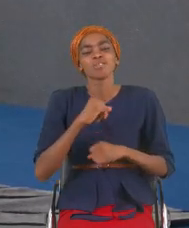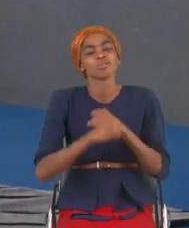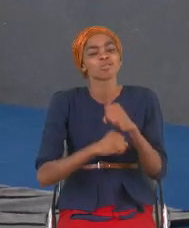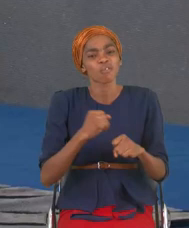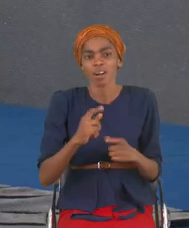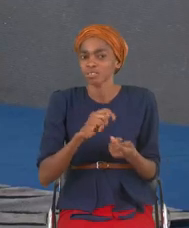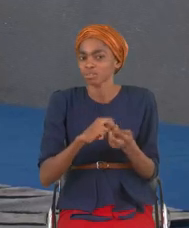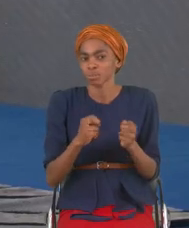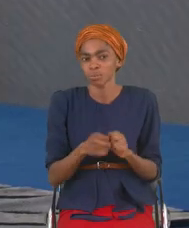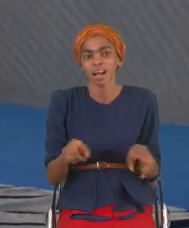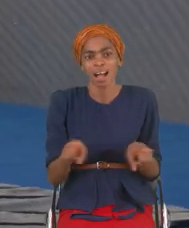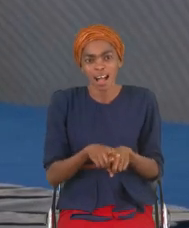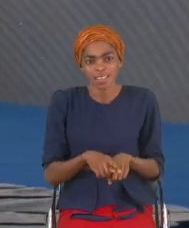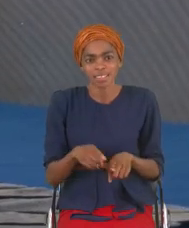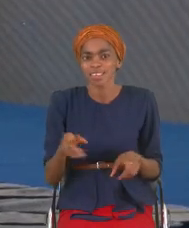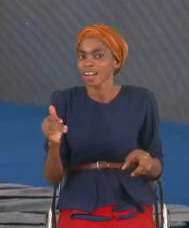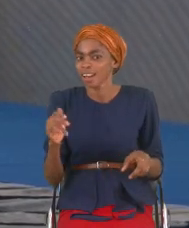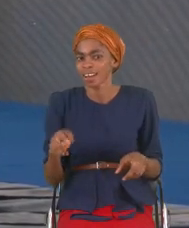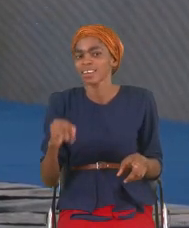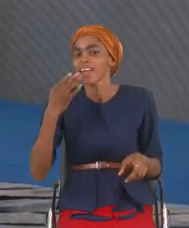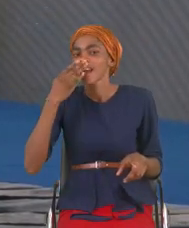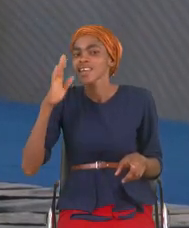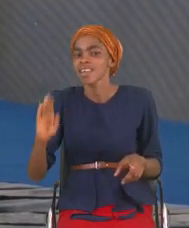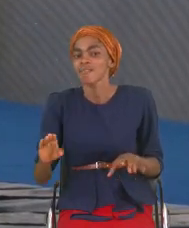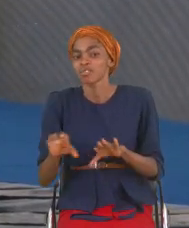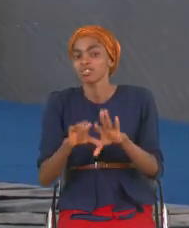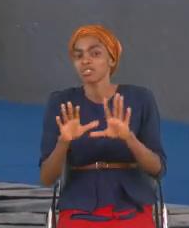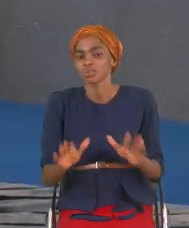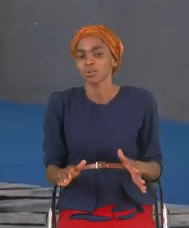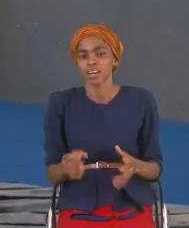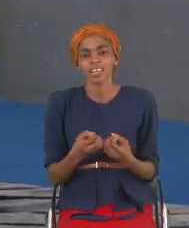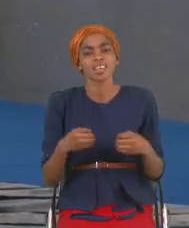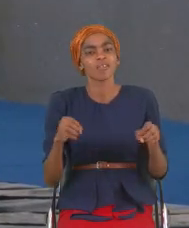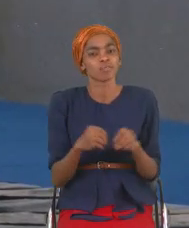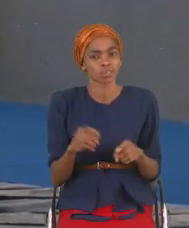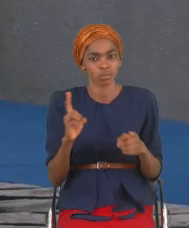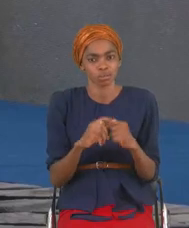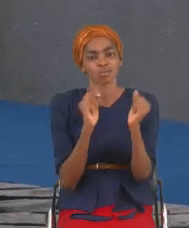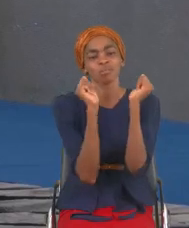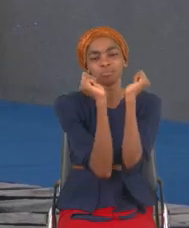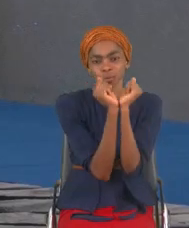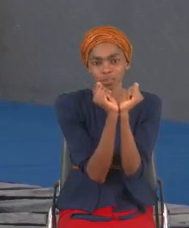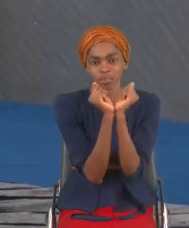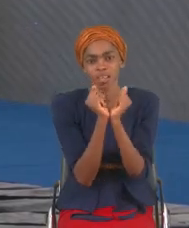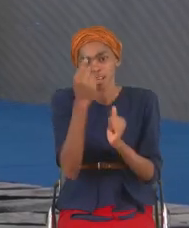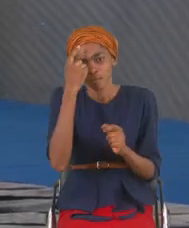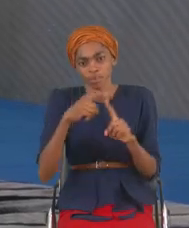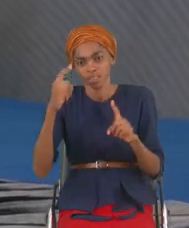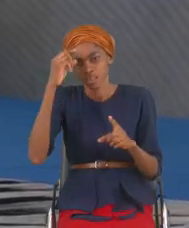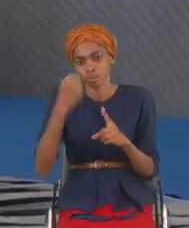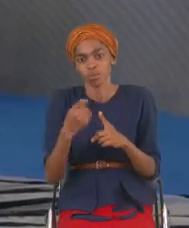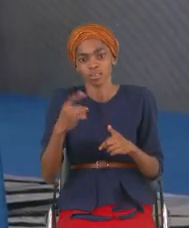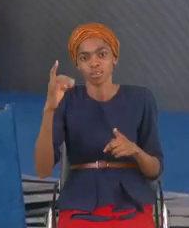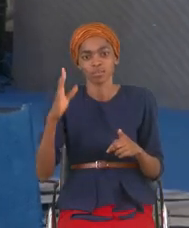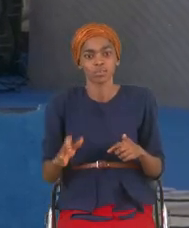trouble ass and evildoer even unto bones but the words of god